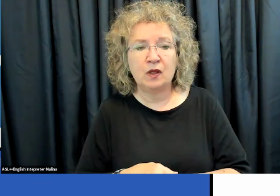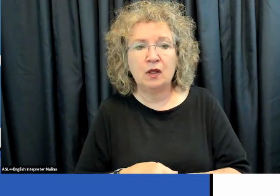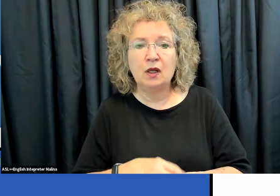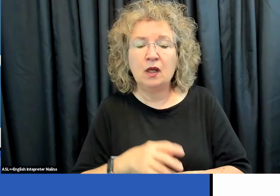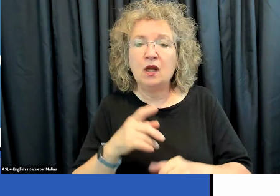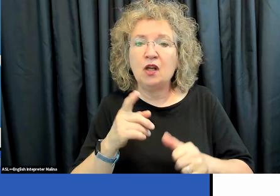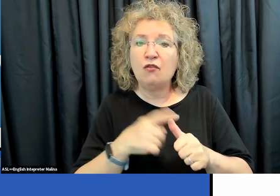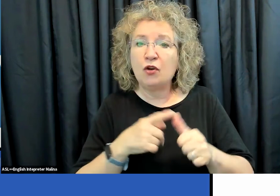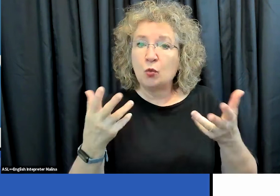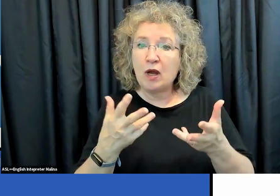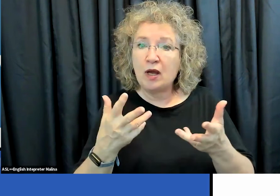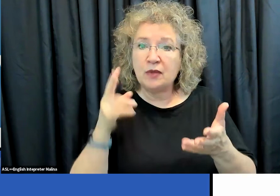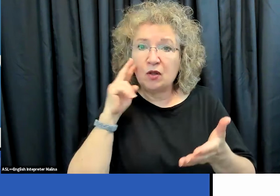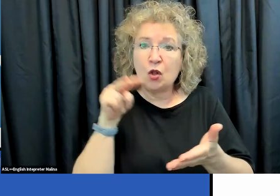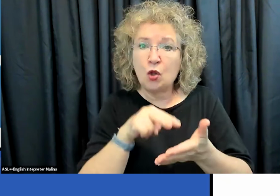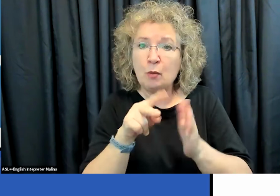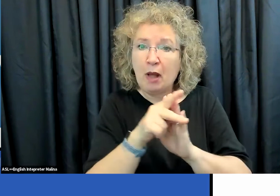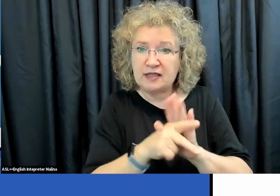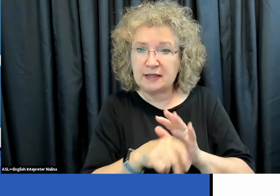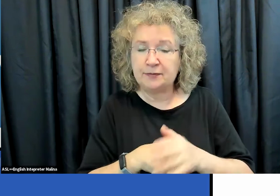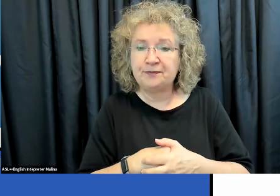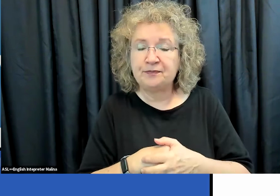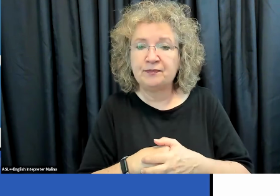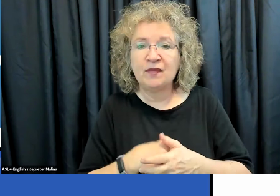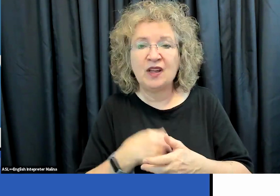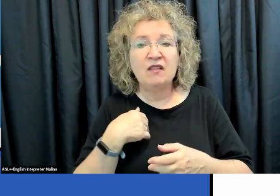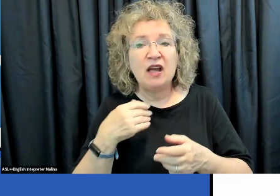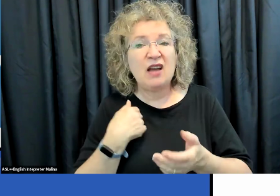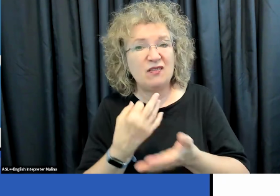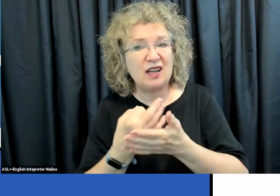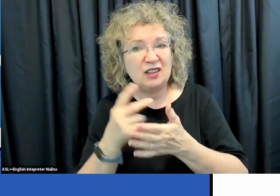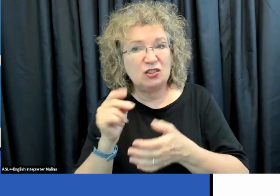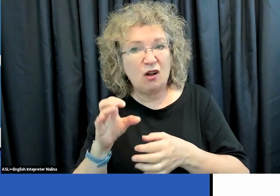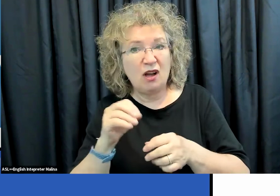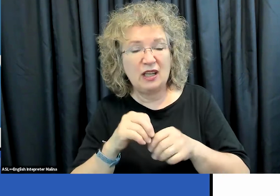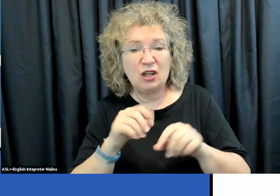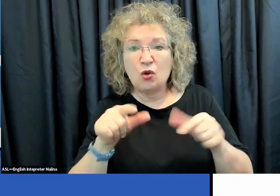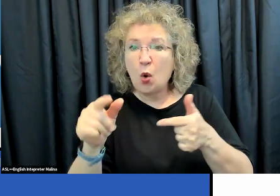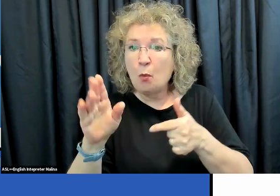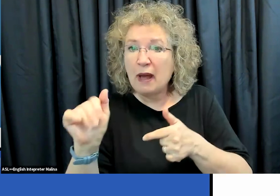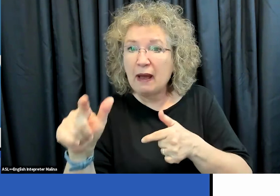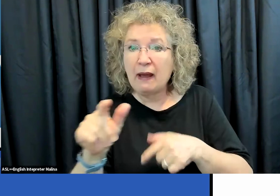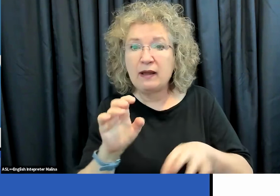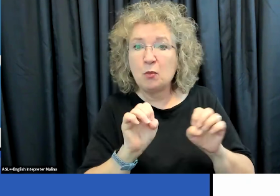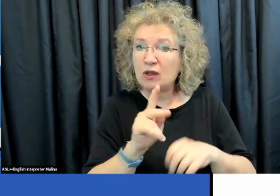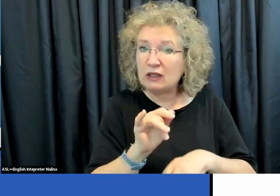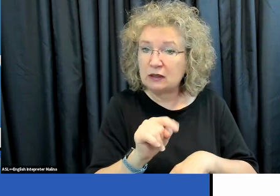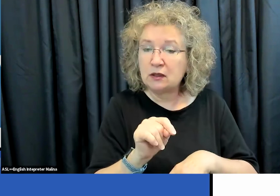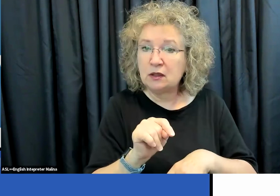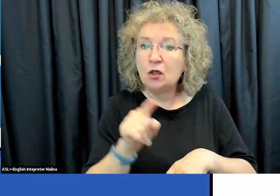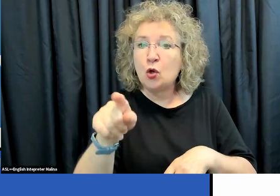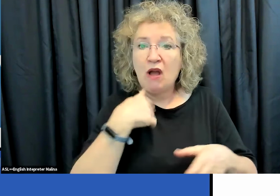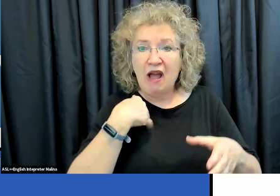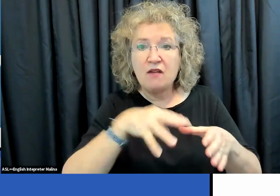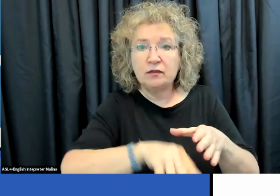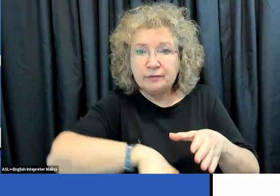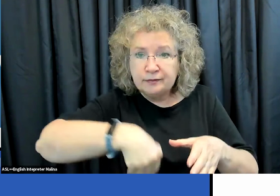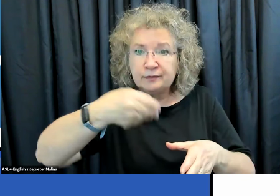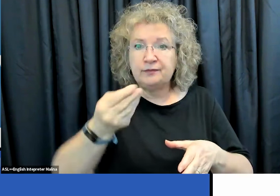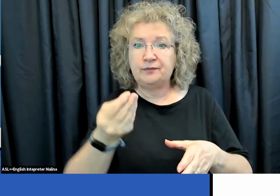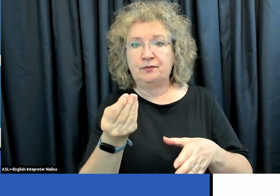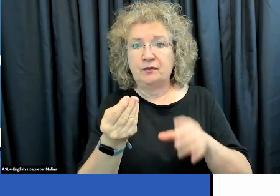If you had your financial documents in your go bag, your emergency kit, then you have a copy of your insurance policy that you can take a